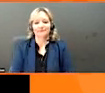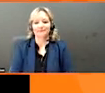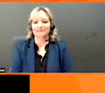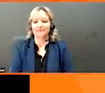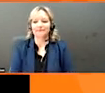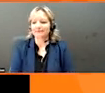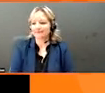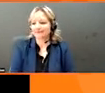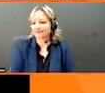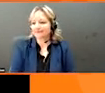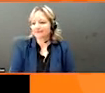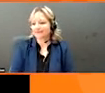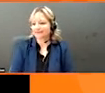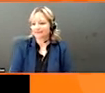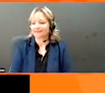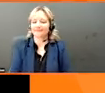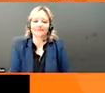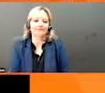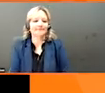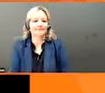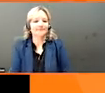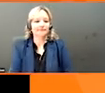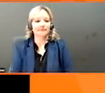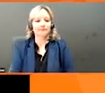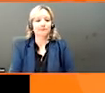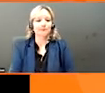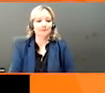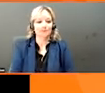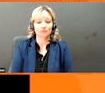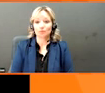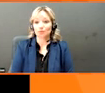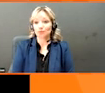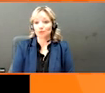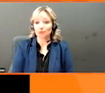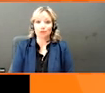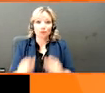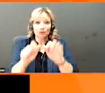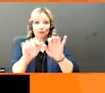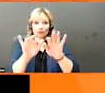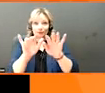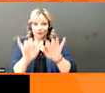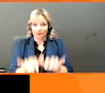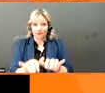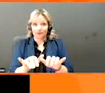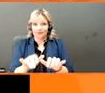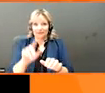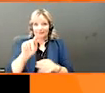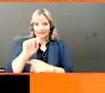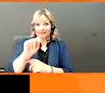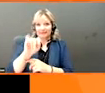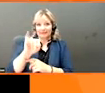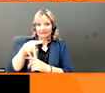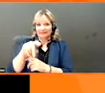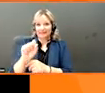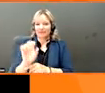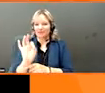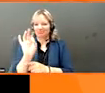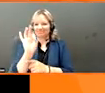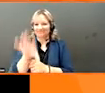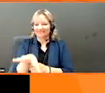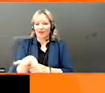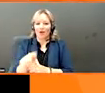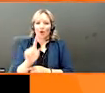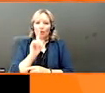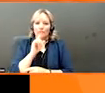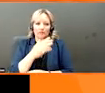So writing tips. This is my favorite part. I'm a writer. I love writing. I